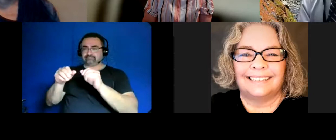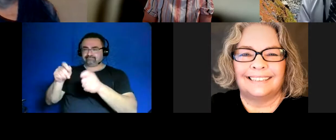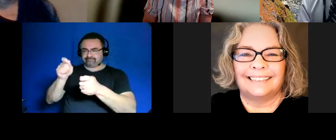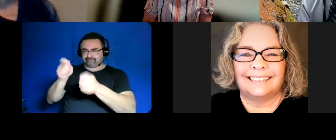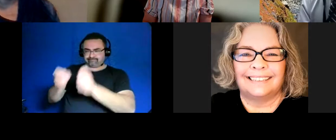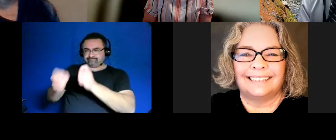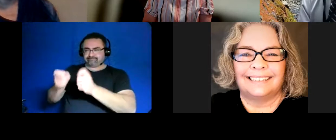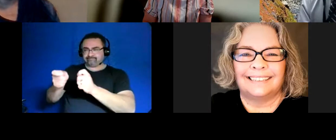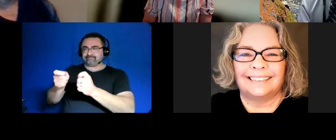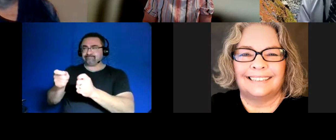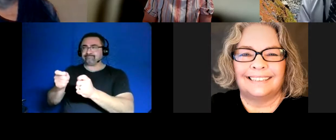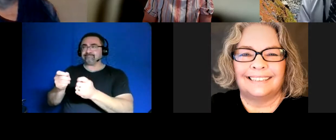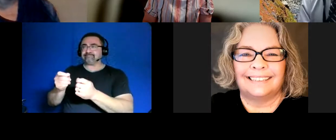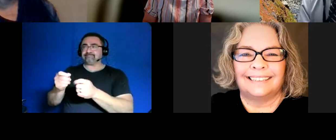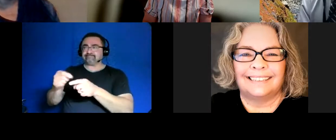to be